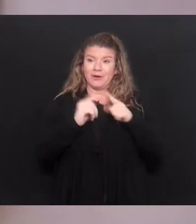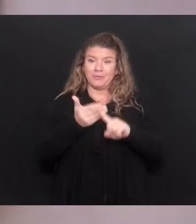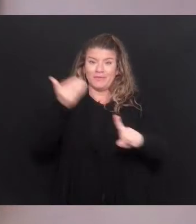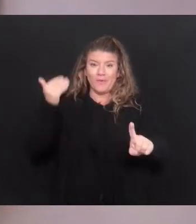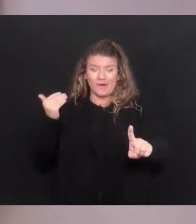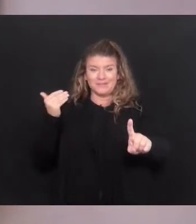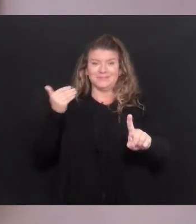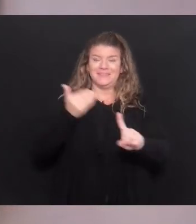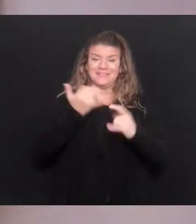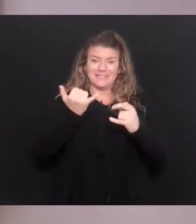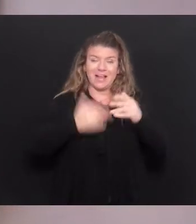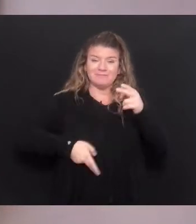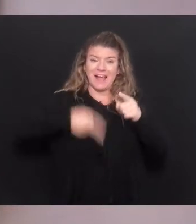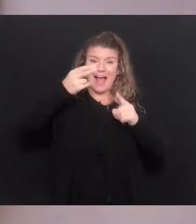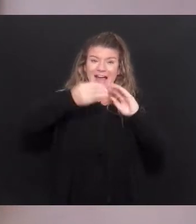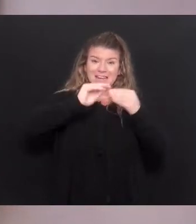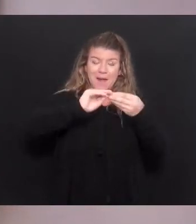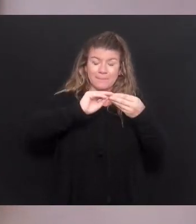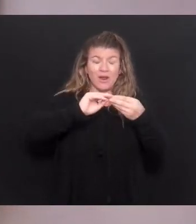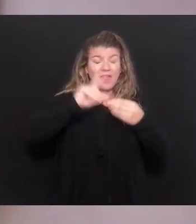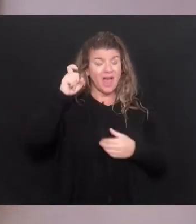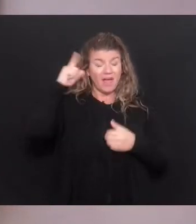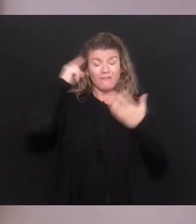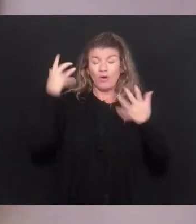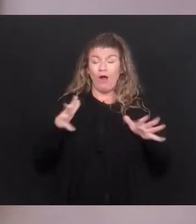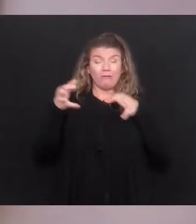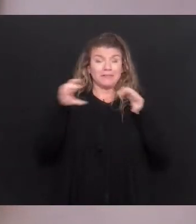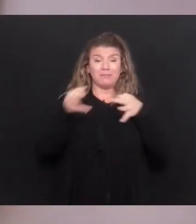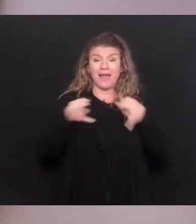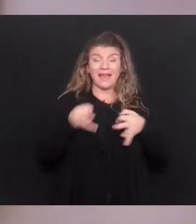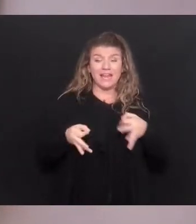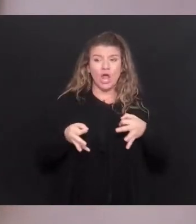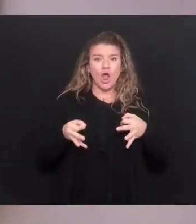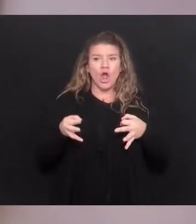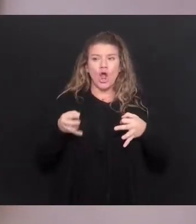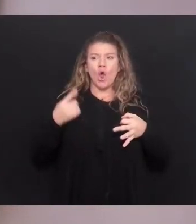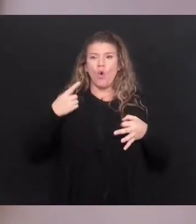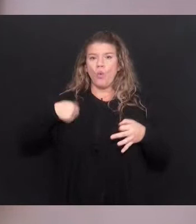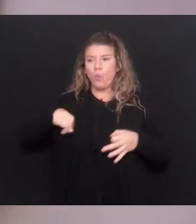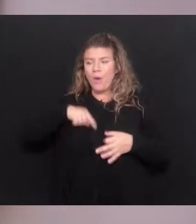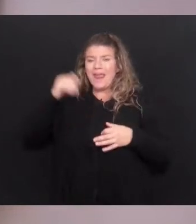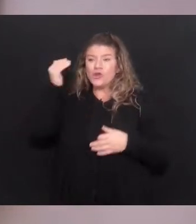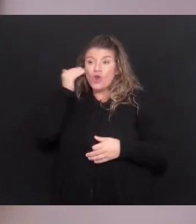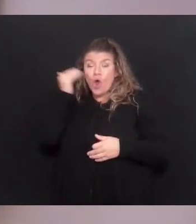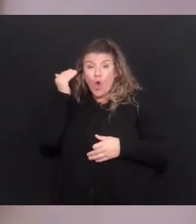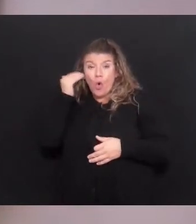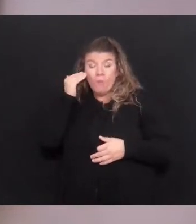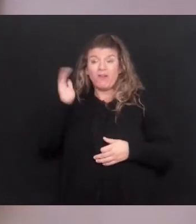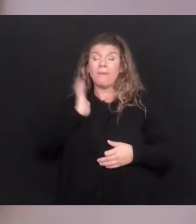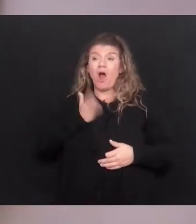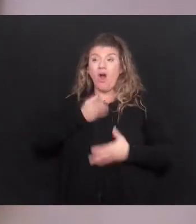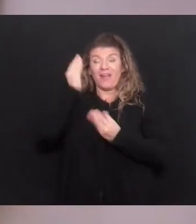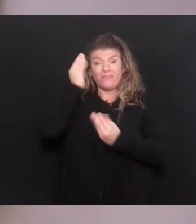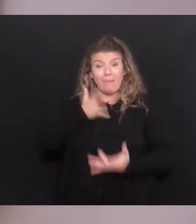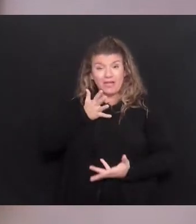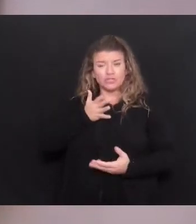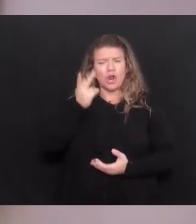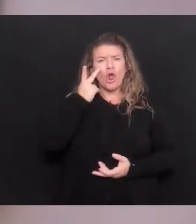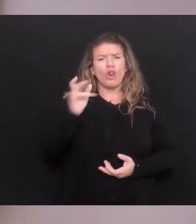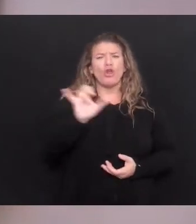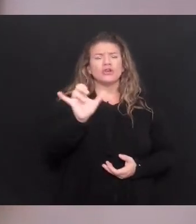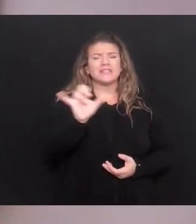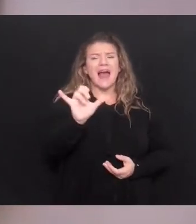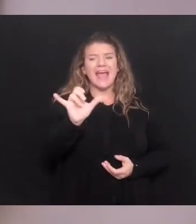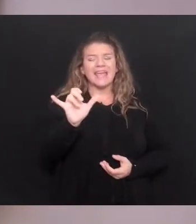as we talked about, the governor very nicely laid out, we know that at least from our data, it looks like that